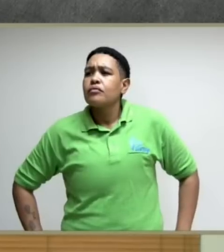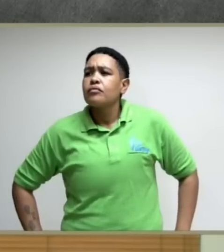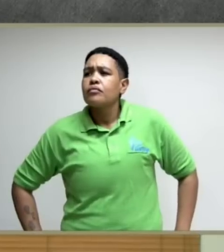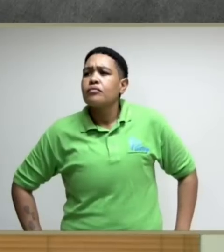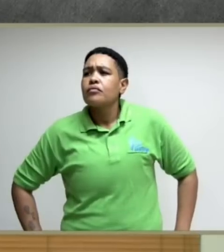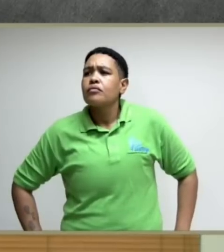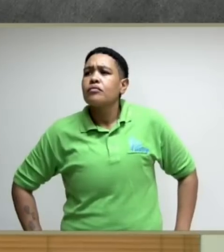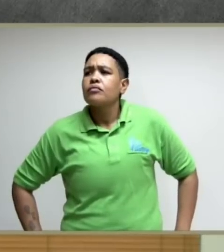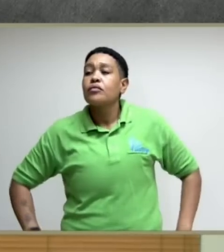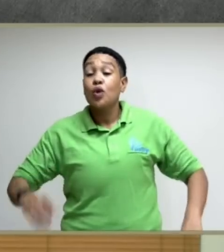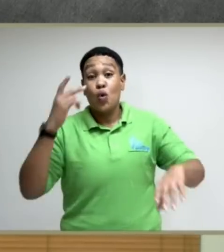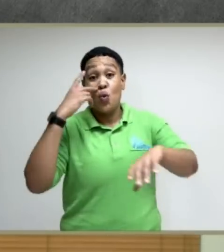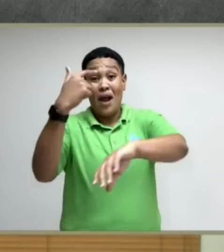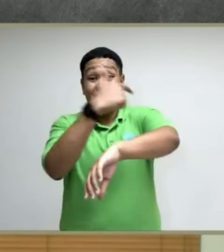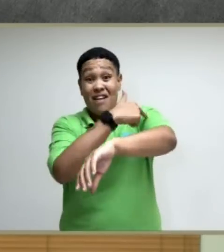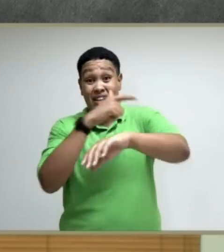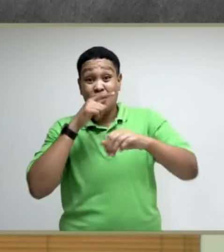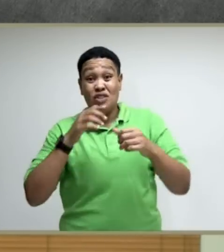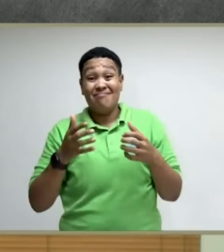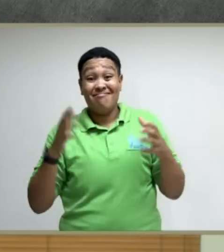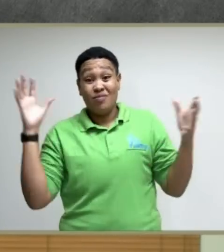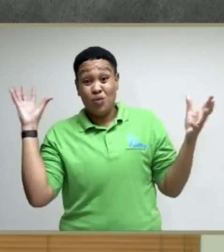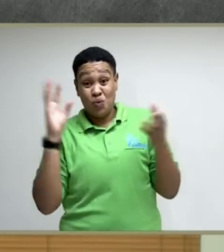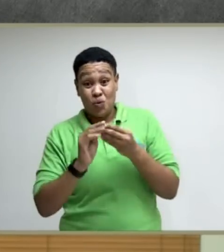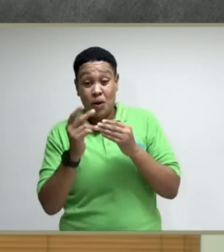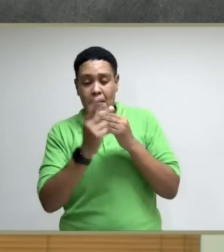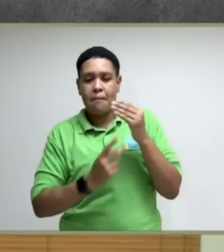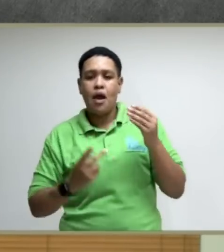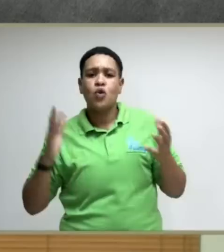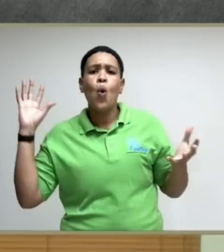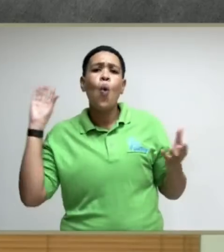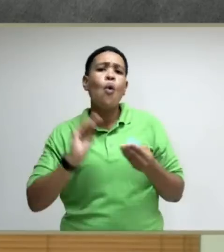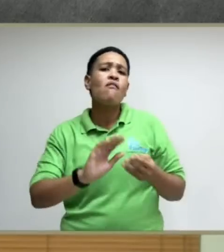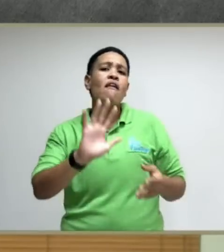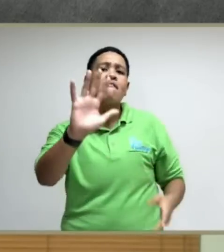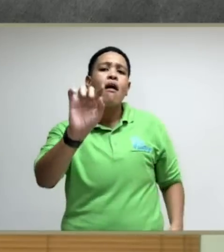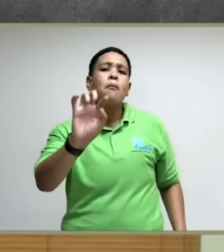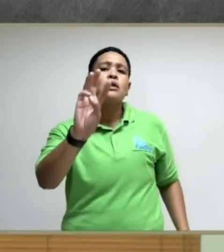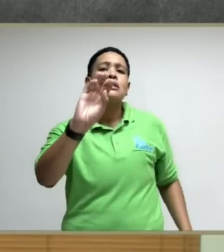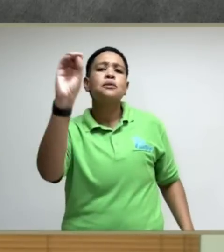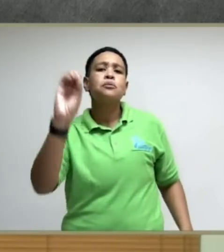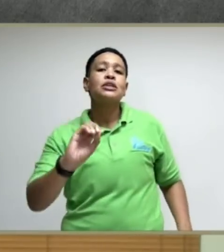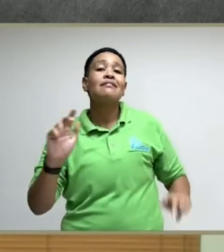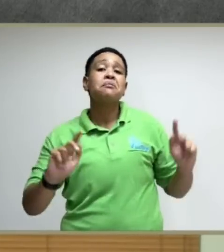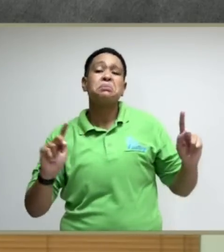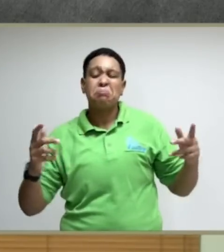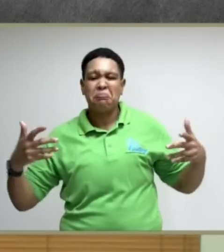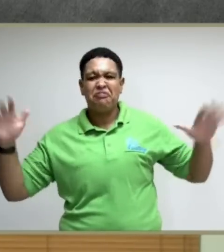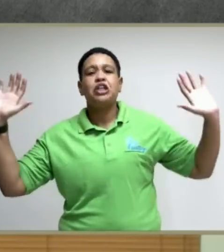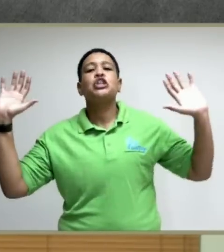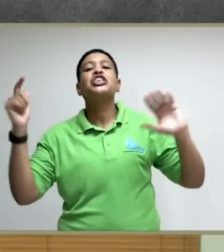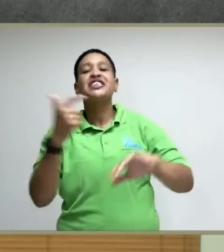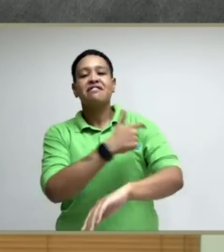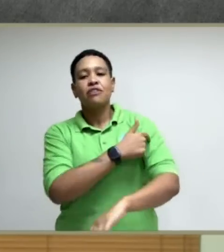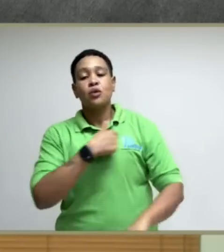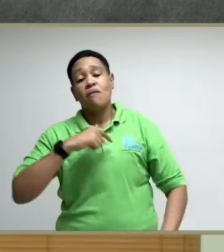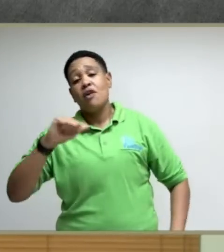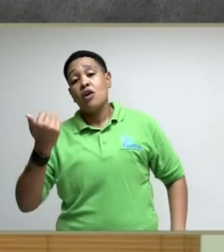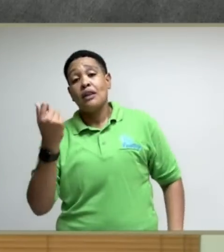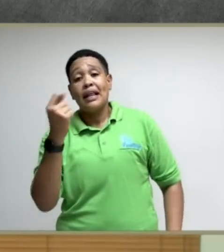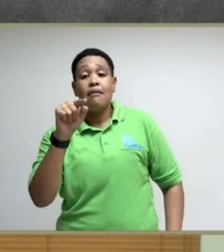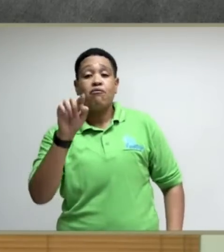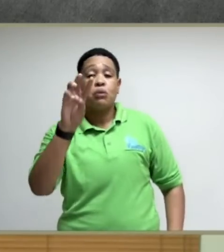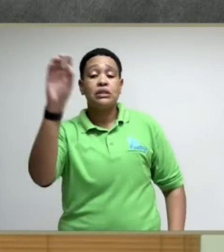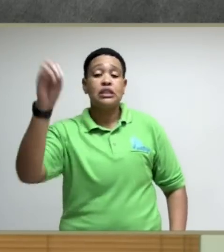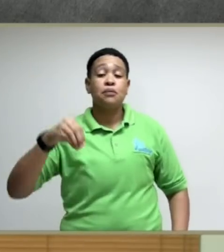have 5.6% of the population that have completed their vaccination. We have another 11.6%